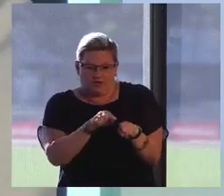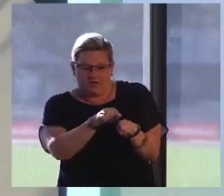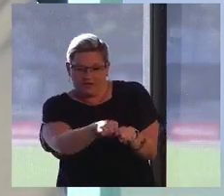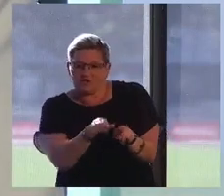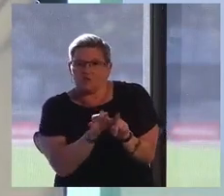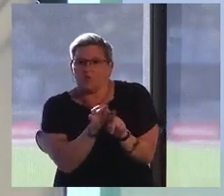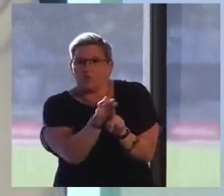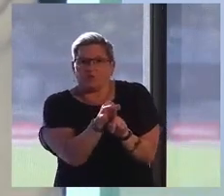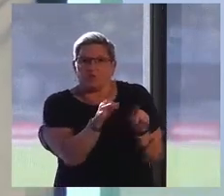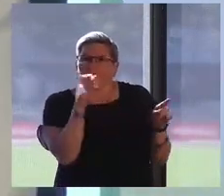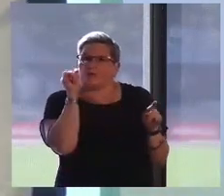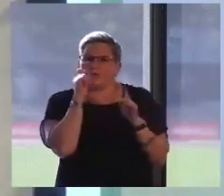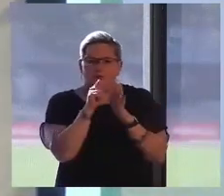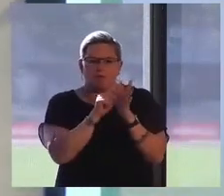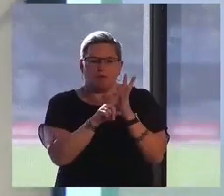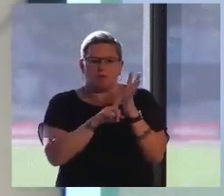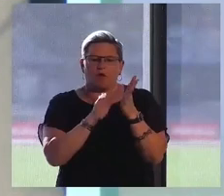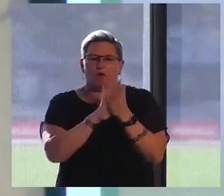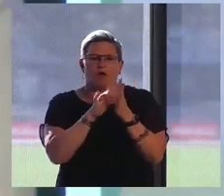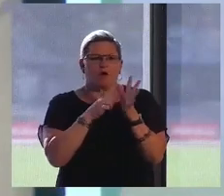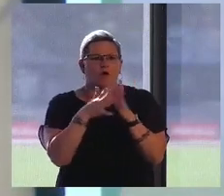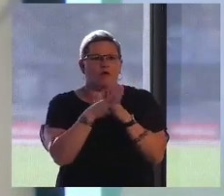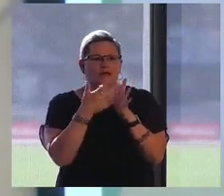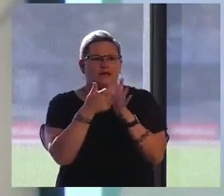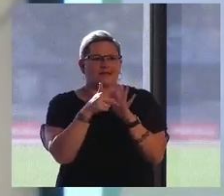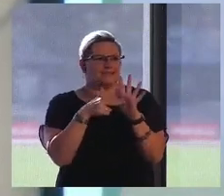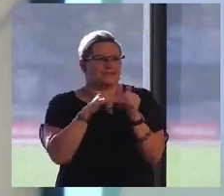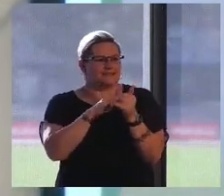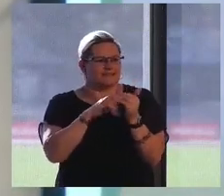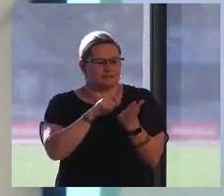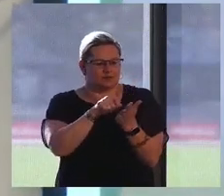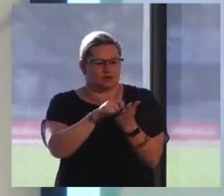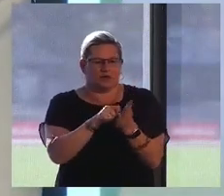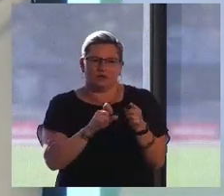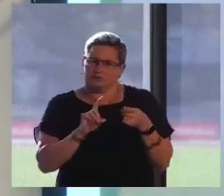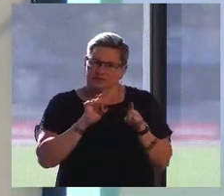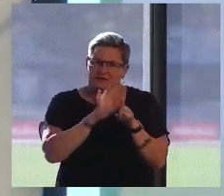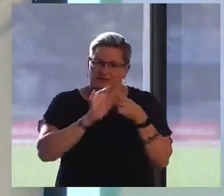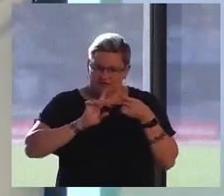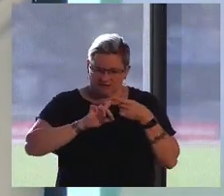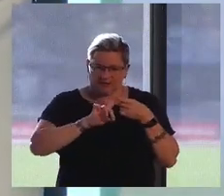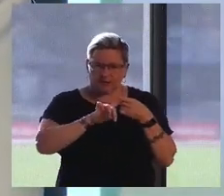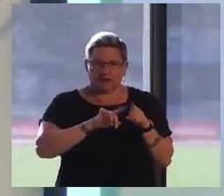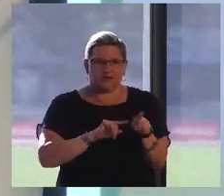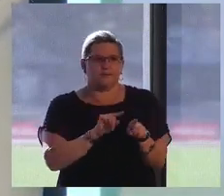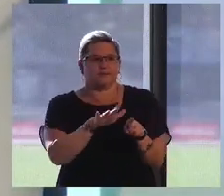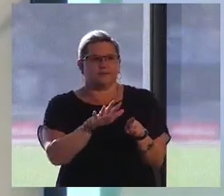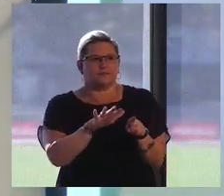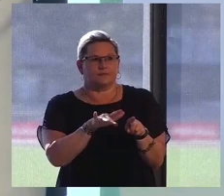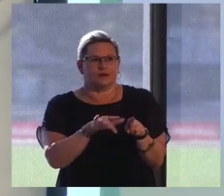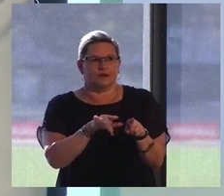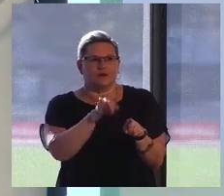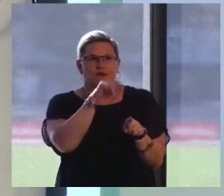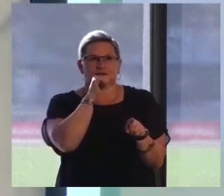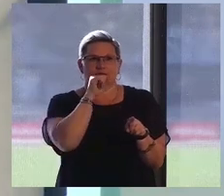Incredible author, a huge champion for nature and sustainability. And he asked the question a few years back now